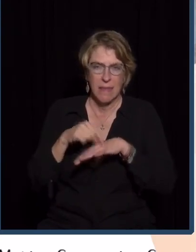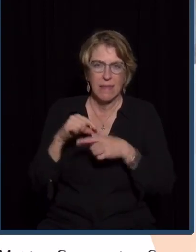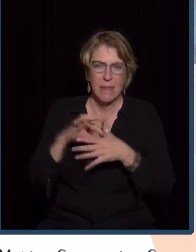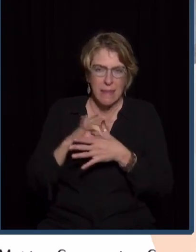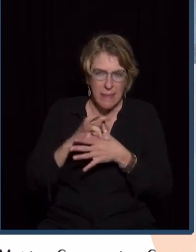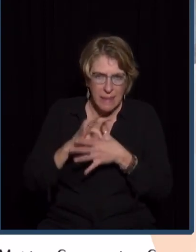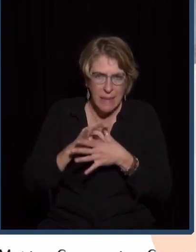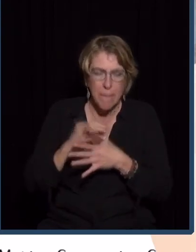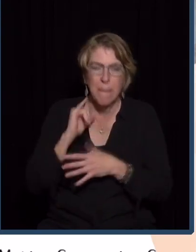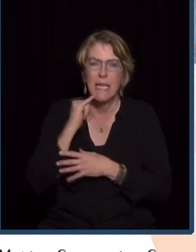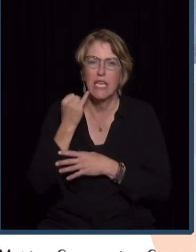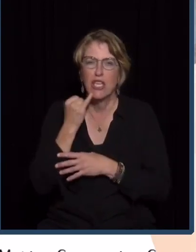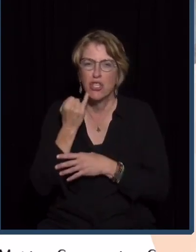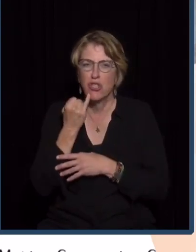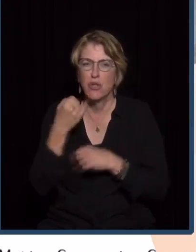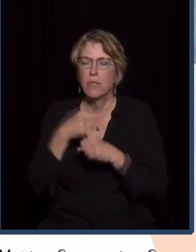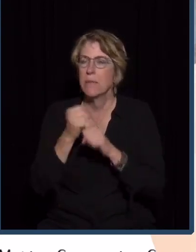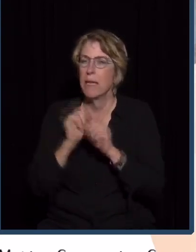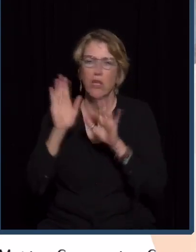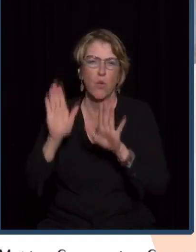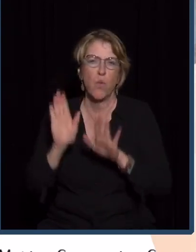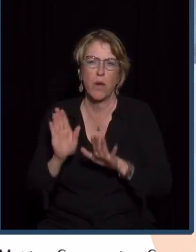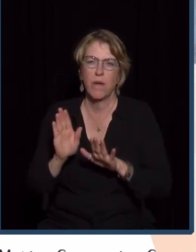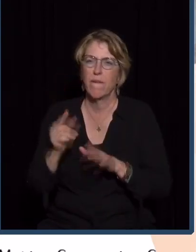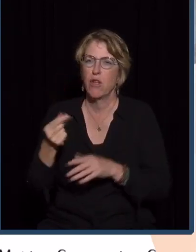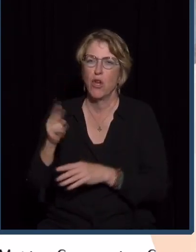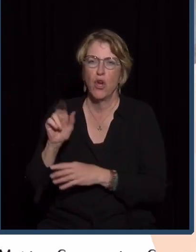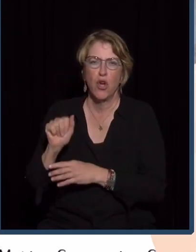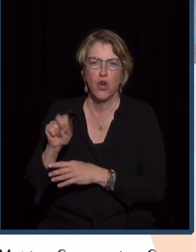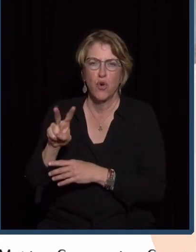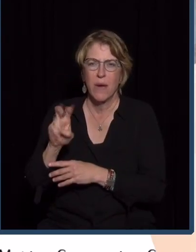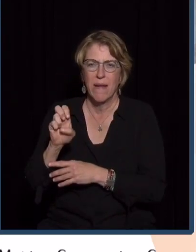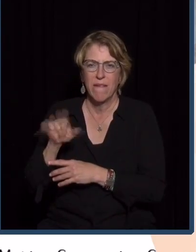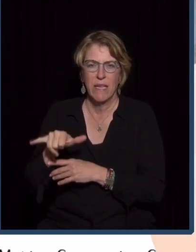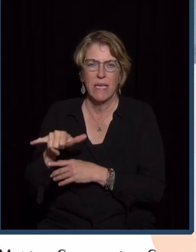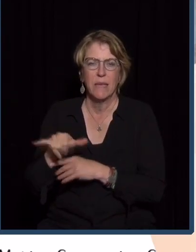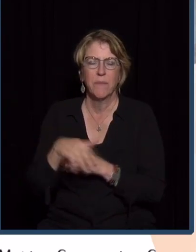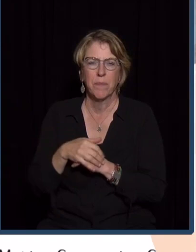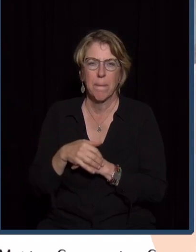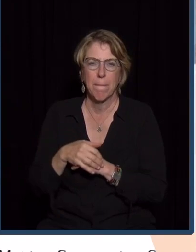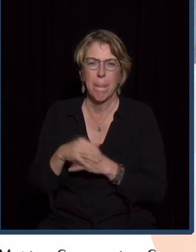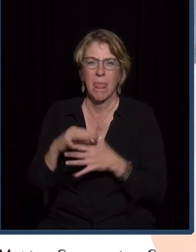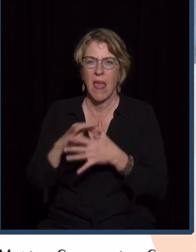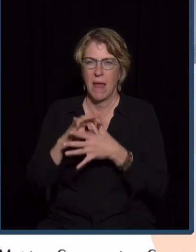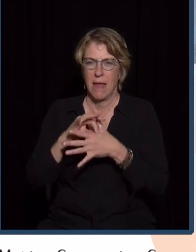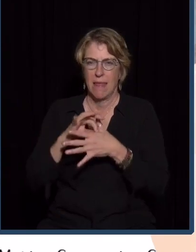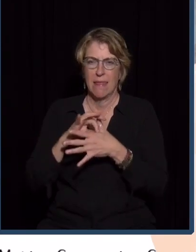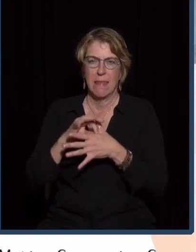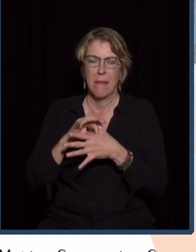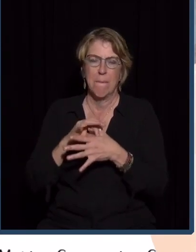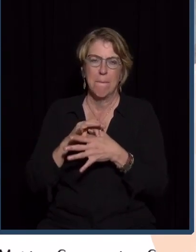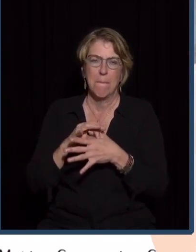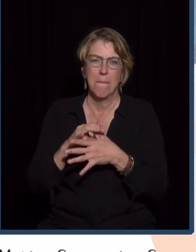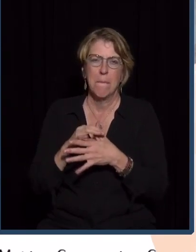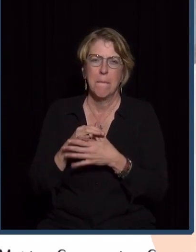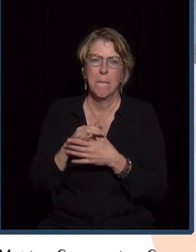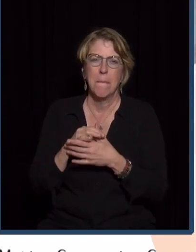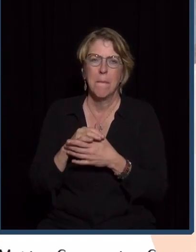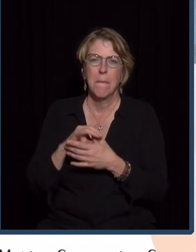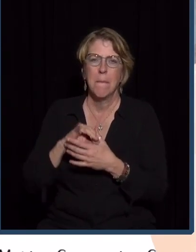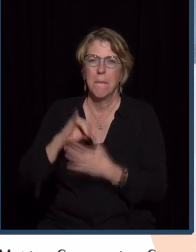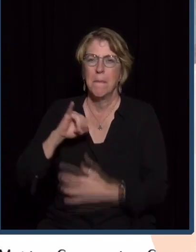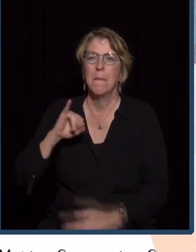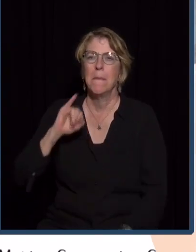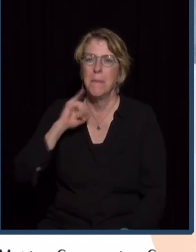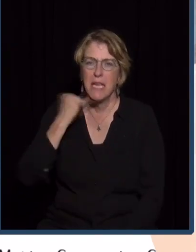there. Make a delicious gravy or a julie once we finish it. Meat Juices was the name of my college band. That's a great name. Yeah, they were